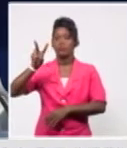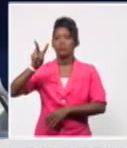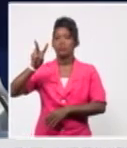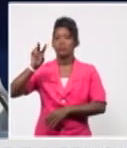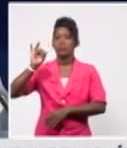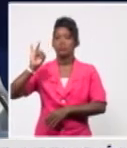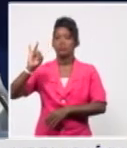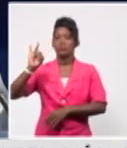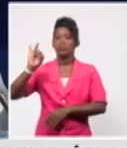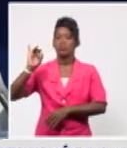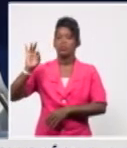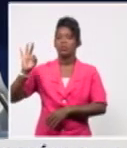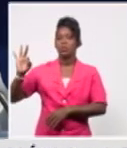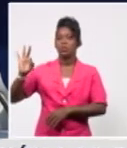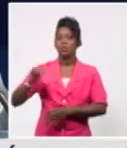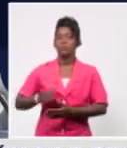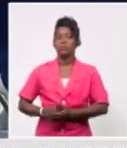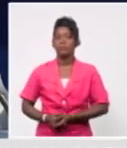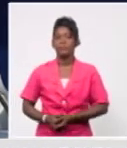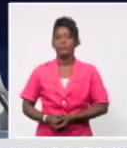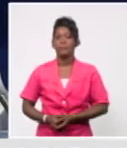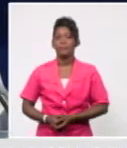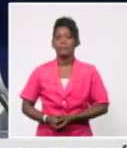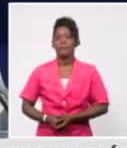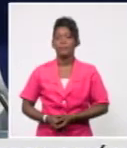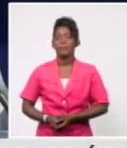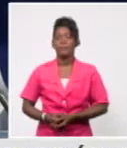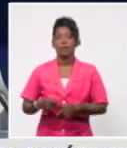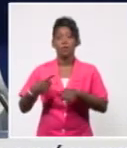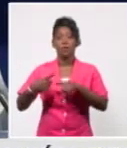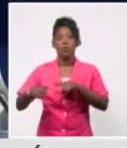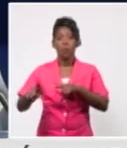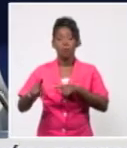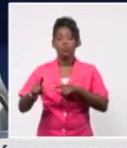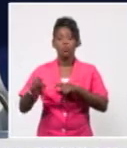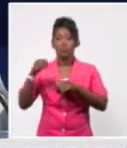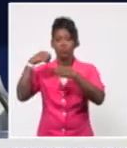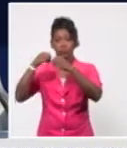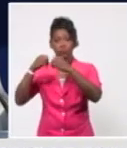474 in the Fructuoso Rodriguez Hospital Laboratory,